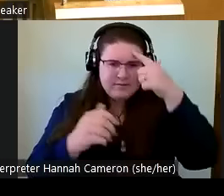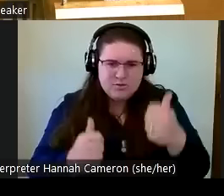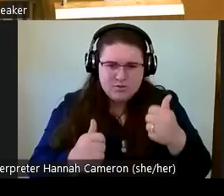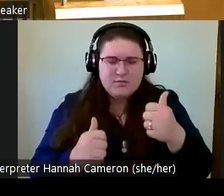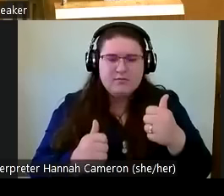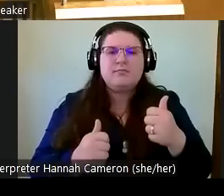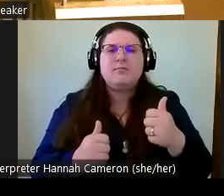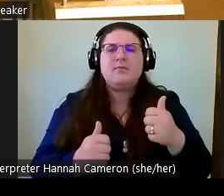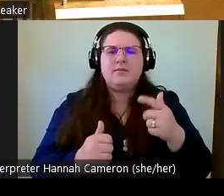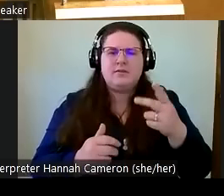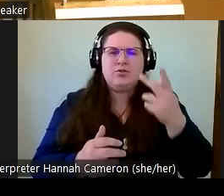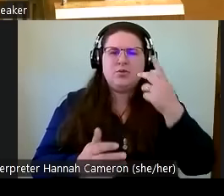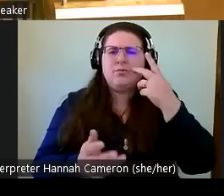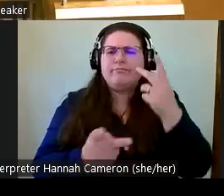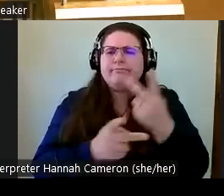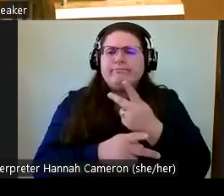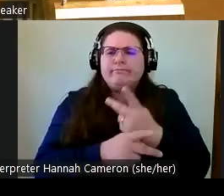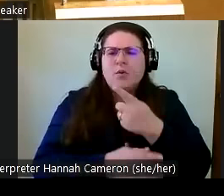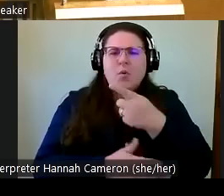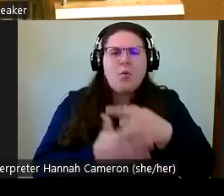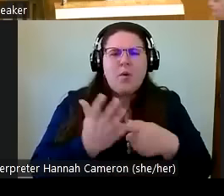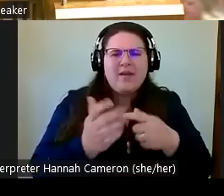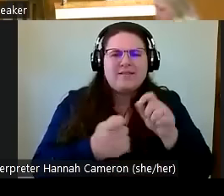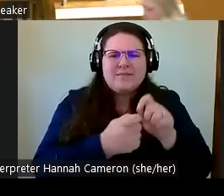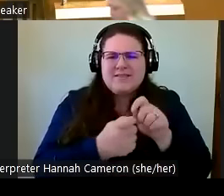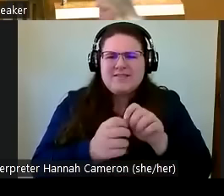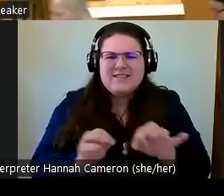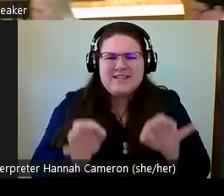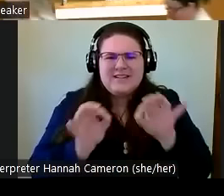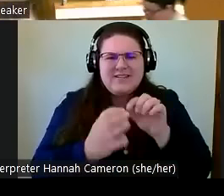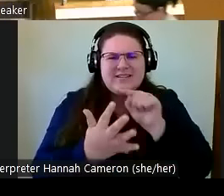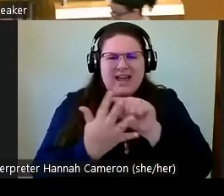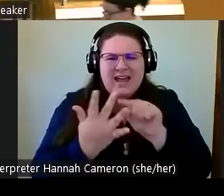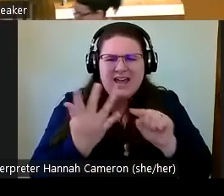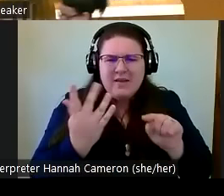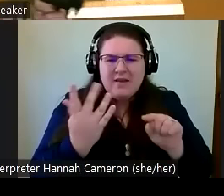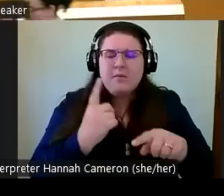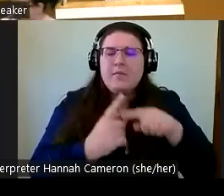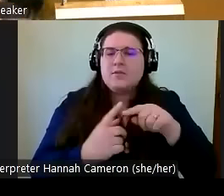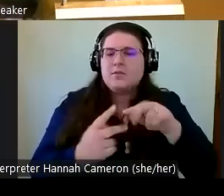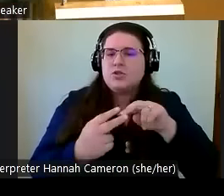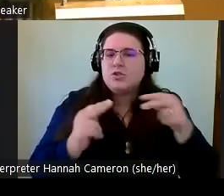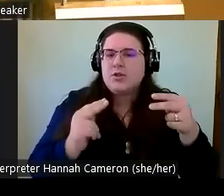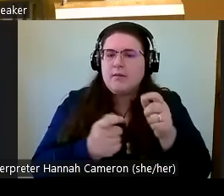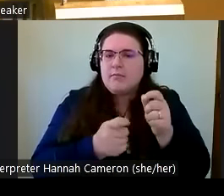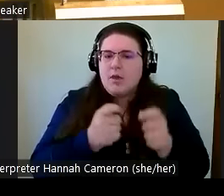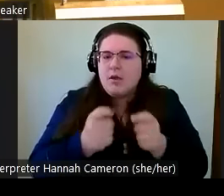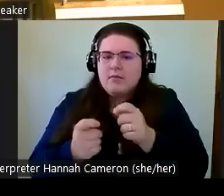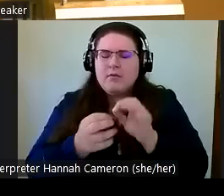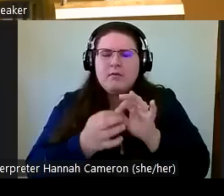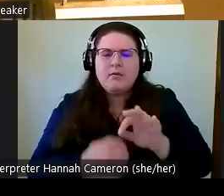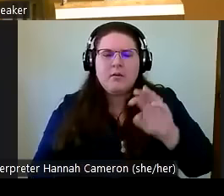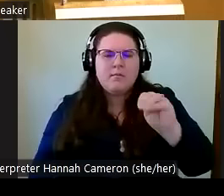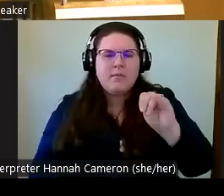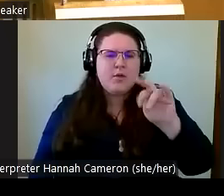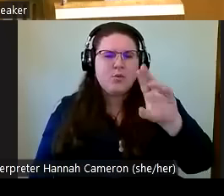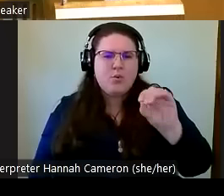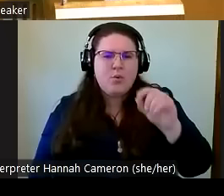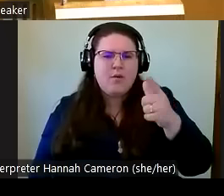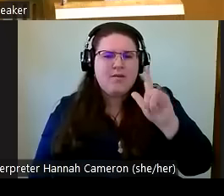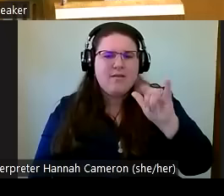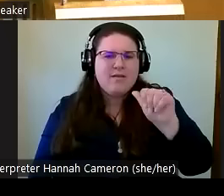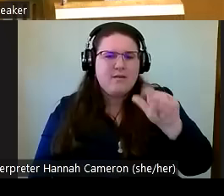significance identified in the clinic, as well as studying the role of genetic modifiers on microglial biology. I don't even